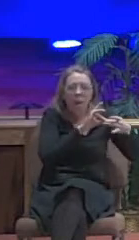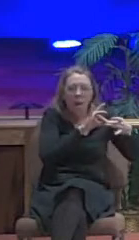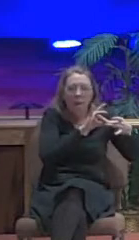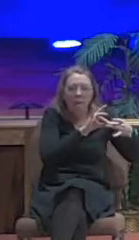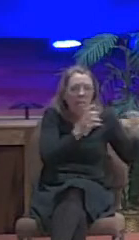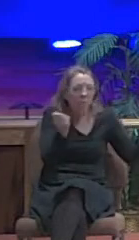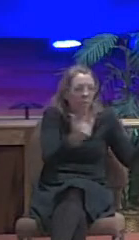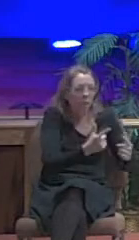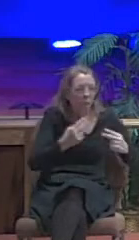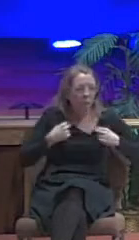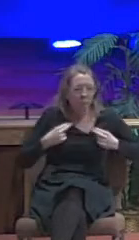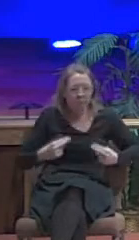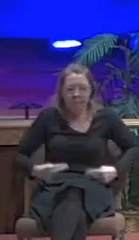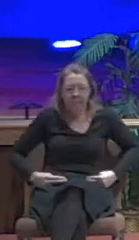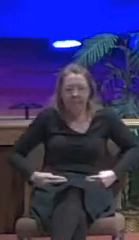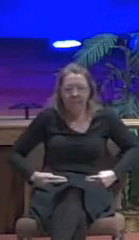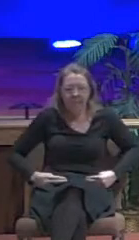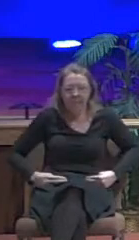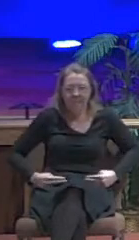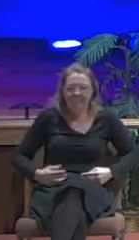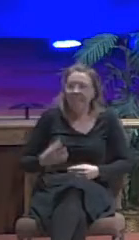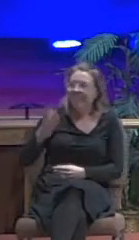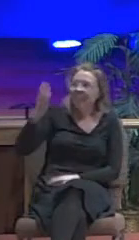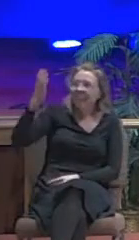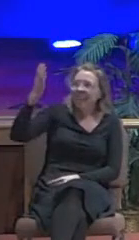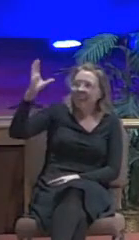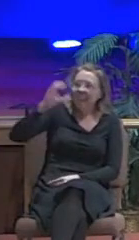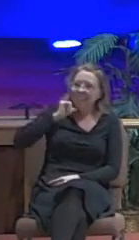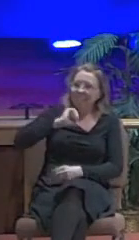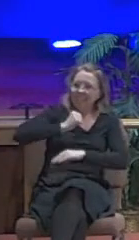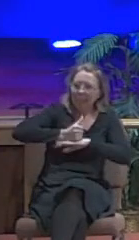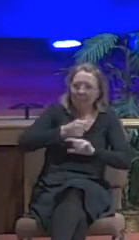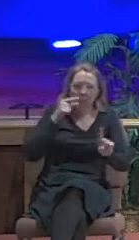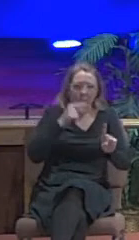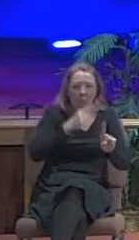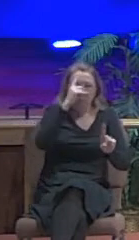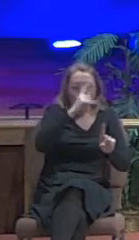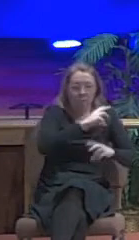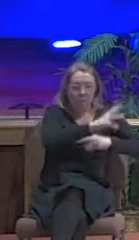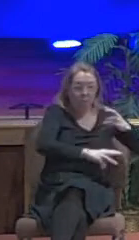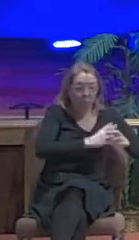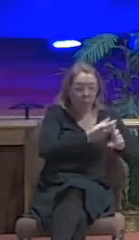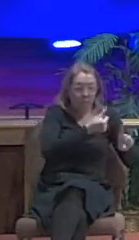and God never intended for us to make the world happy. There's not.